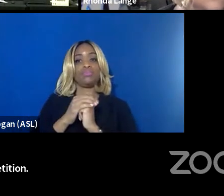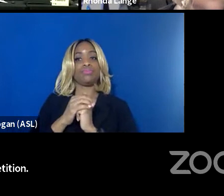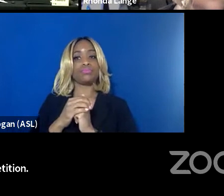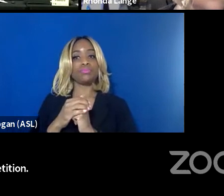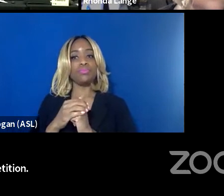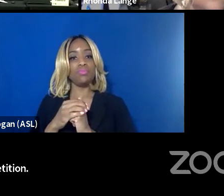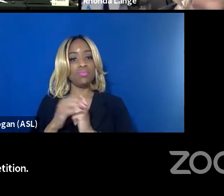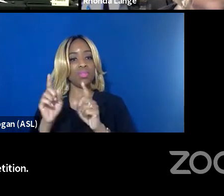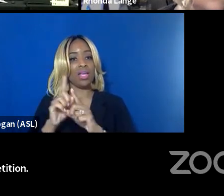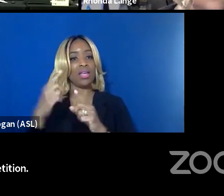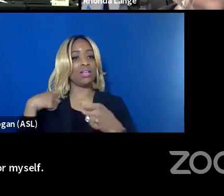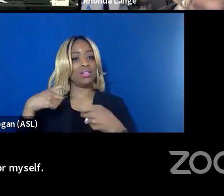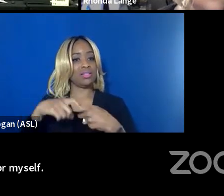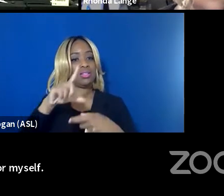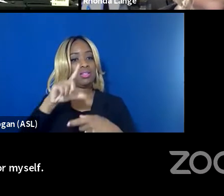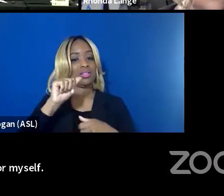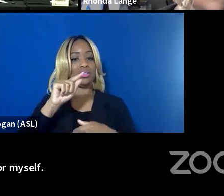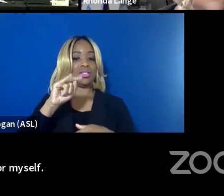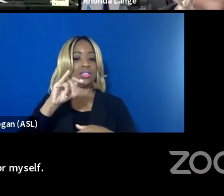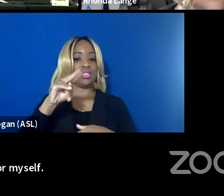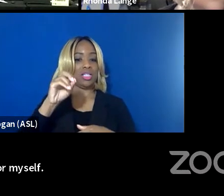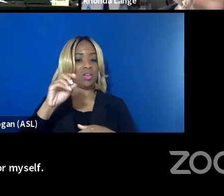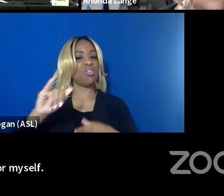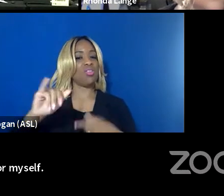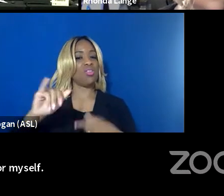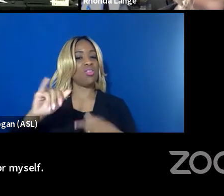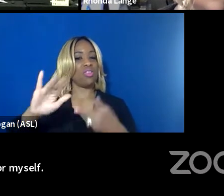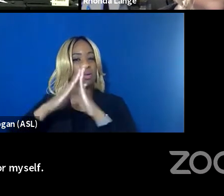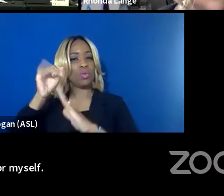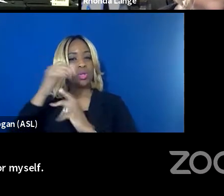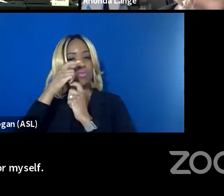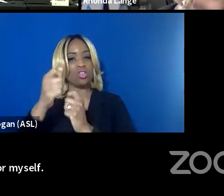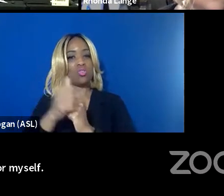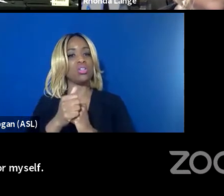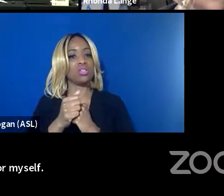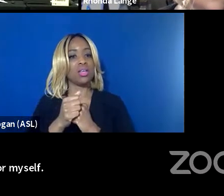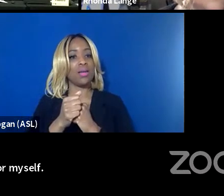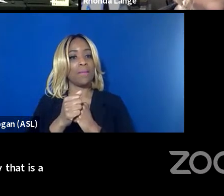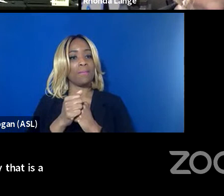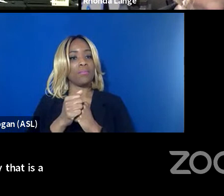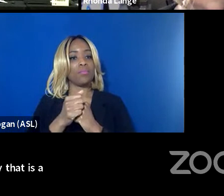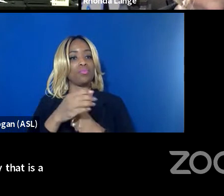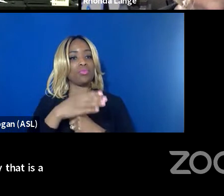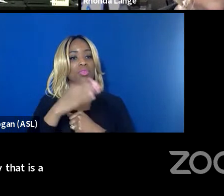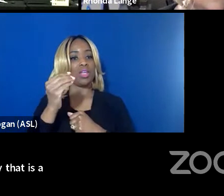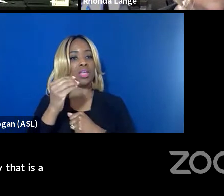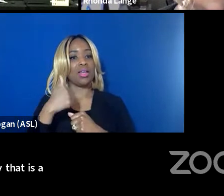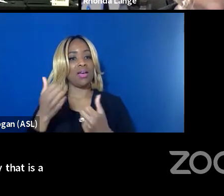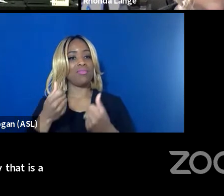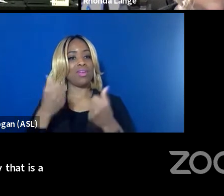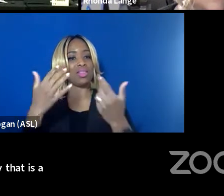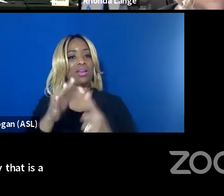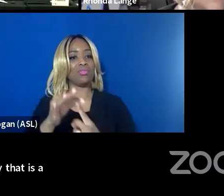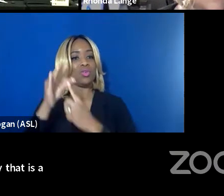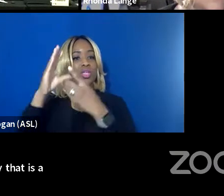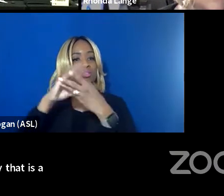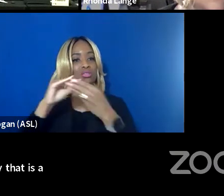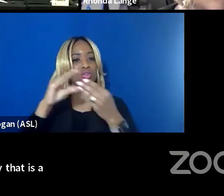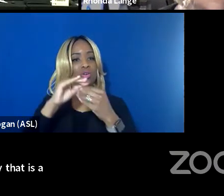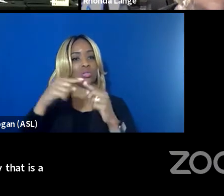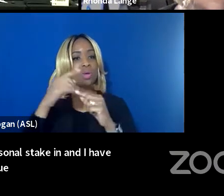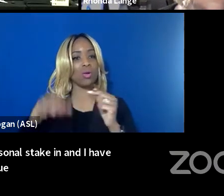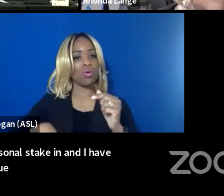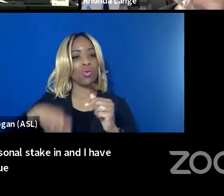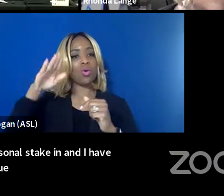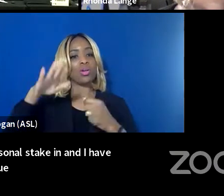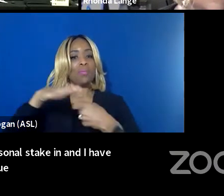As a Latino, obviously that's a community of interest that I have a personal stake in. And I have a lot of unique stories about growing up in